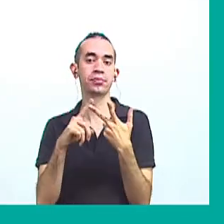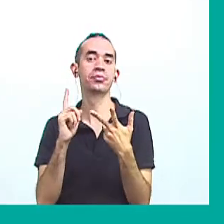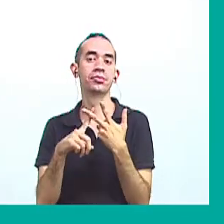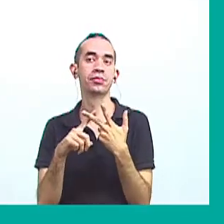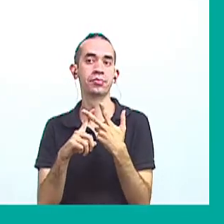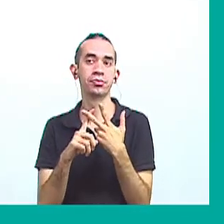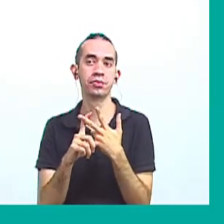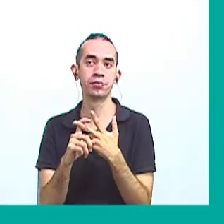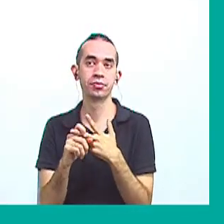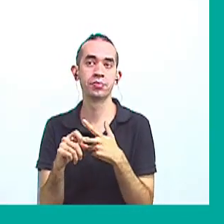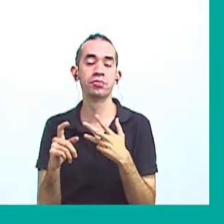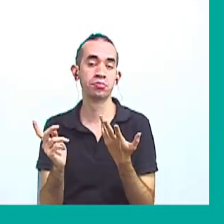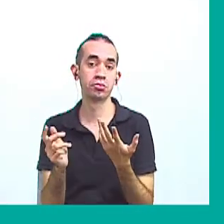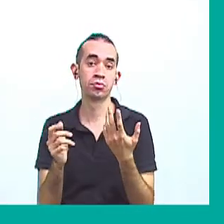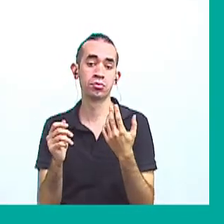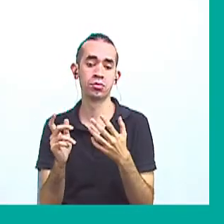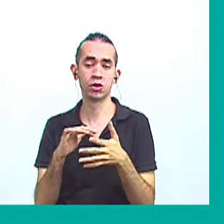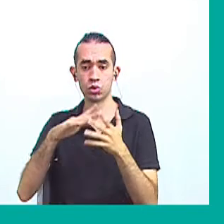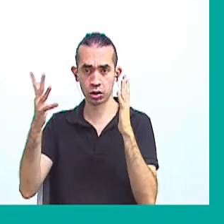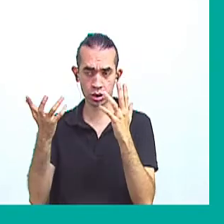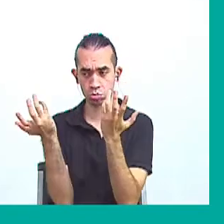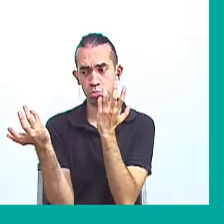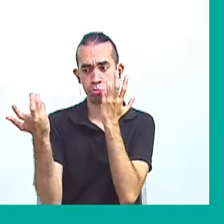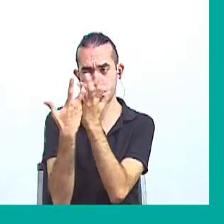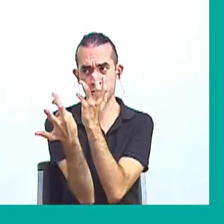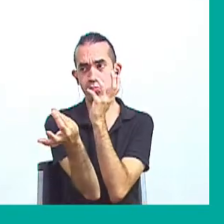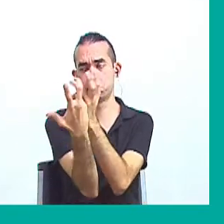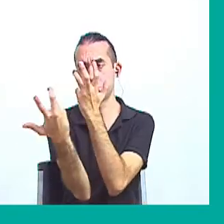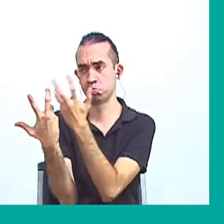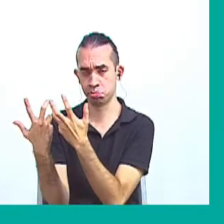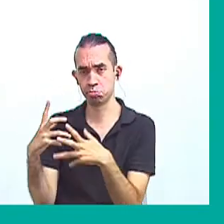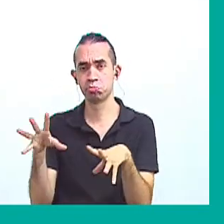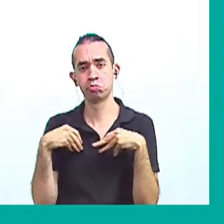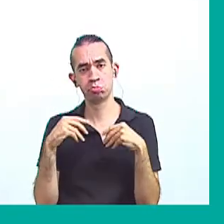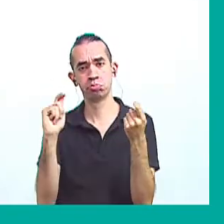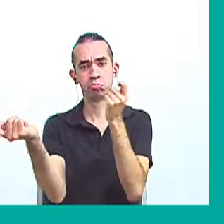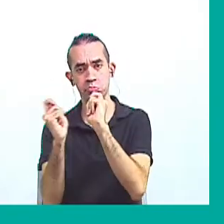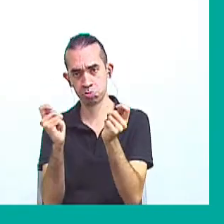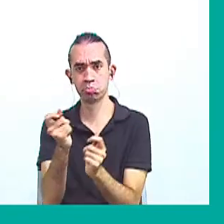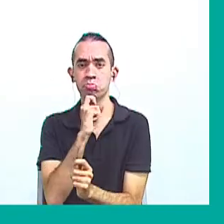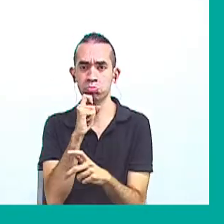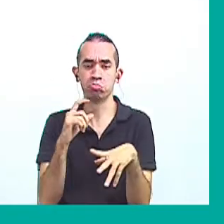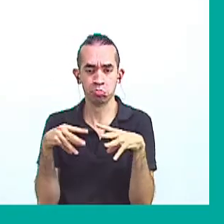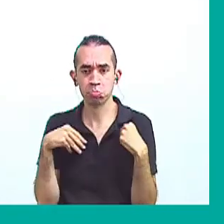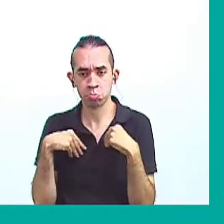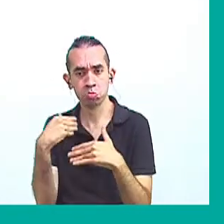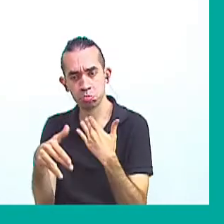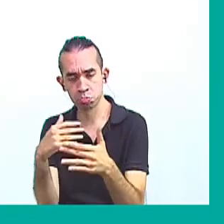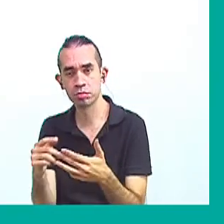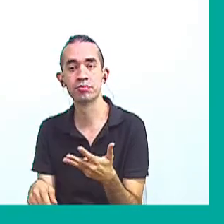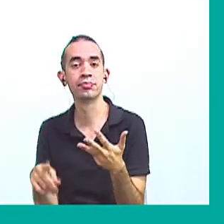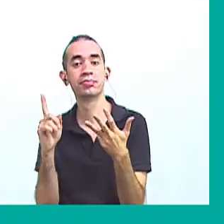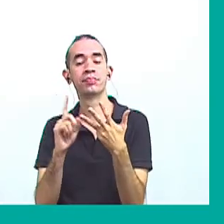more adaptable in their learning and acceptance of change and difficulty. Students realize that all